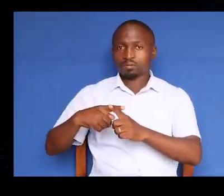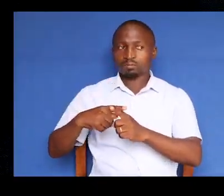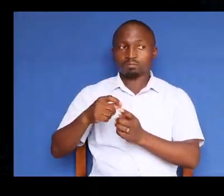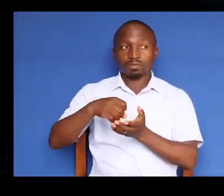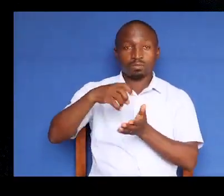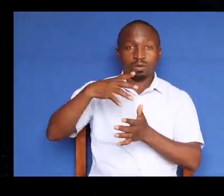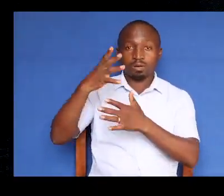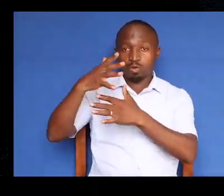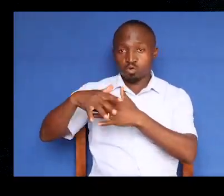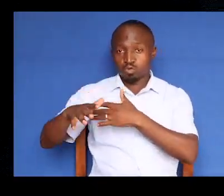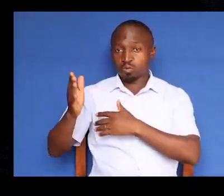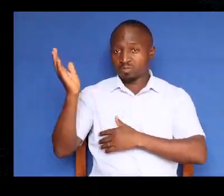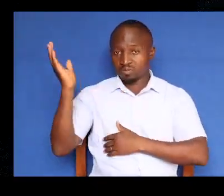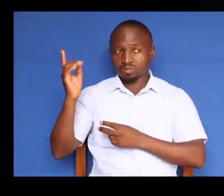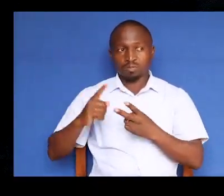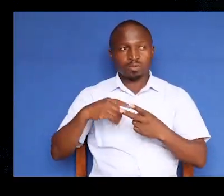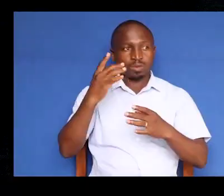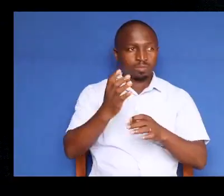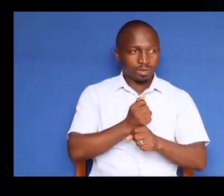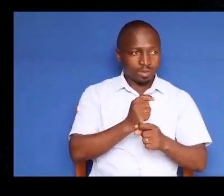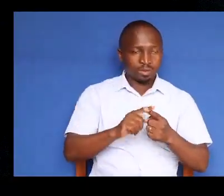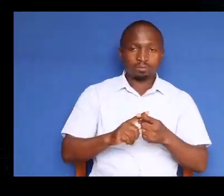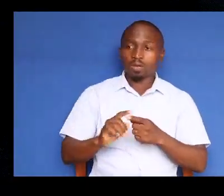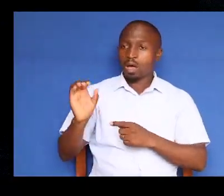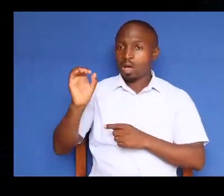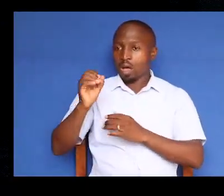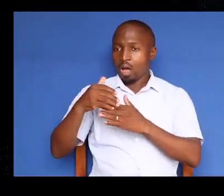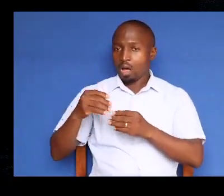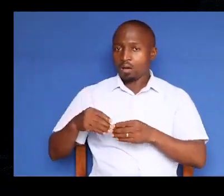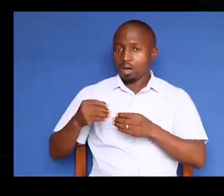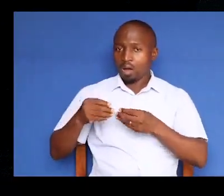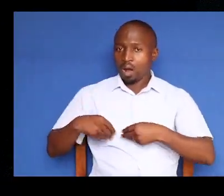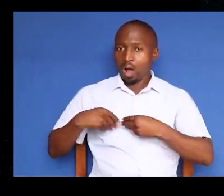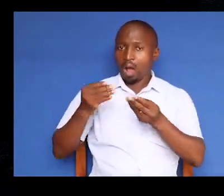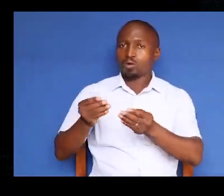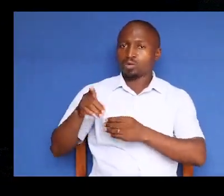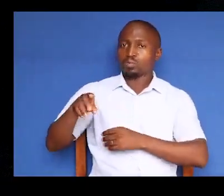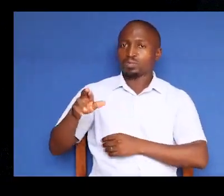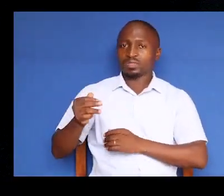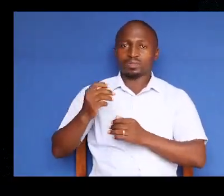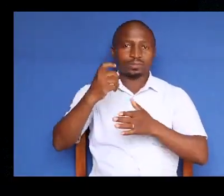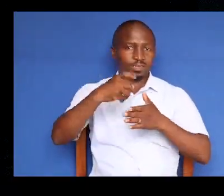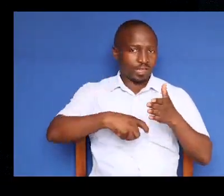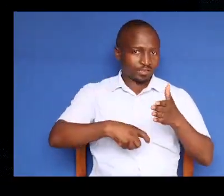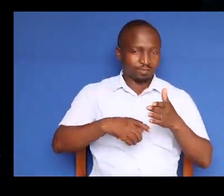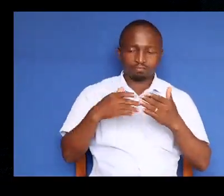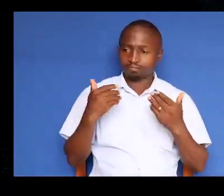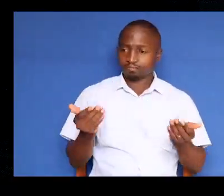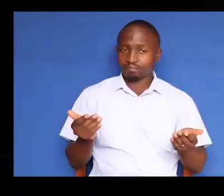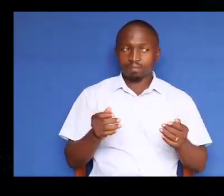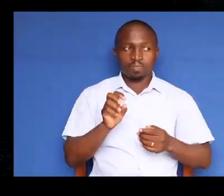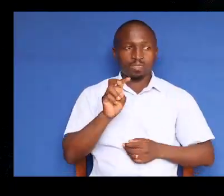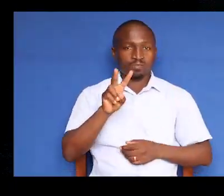sales value. We get output tax. So VAT rate, let's